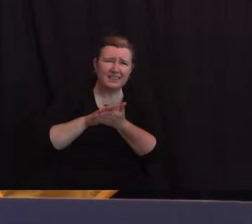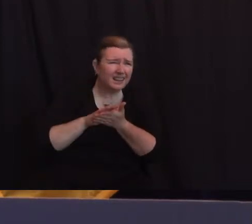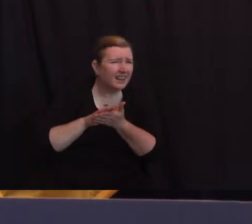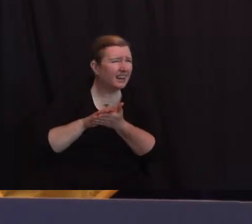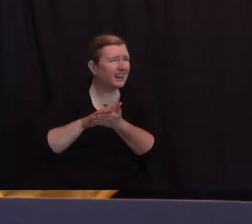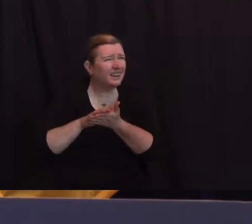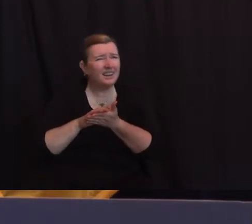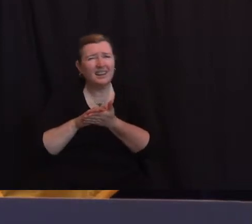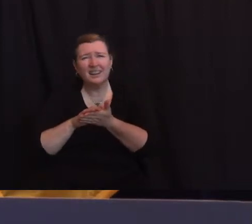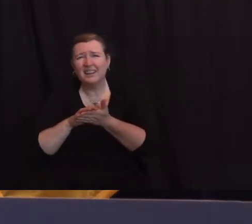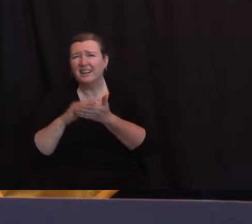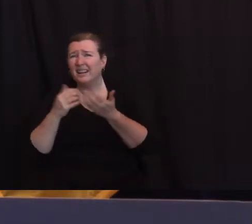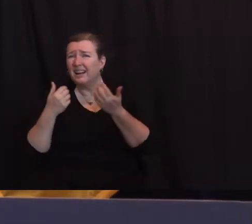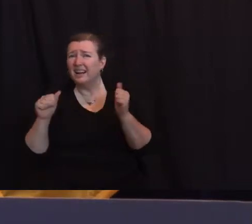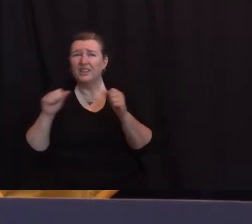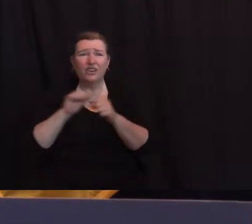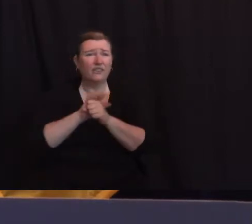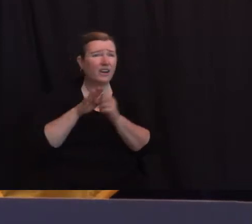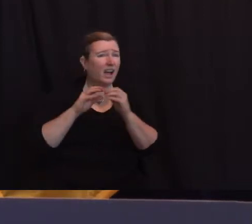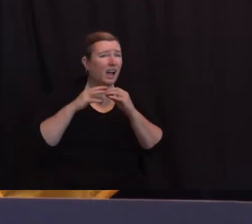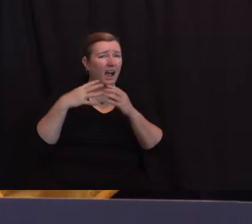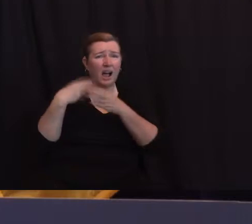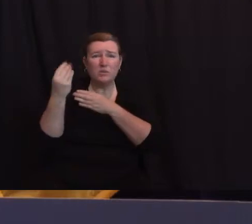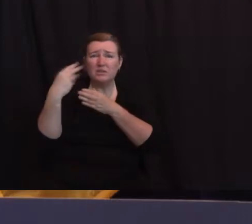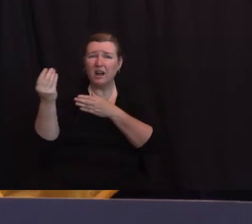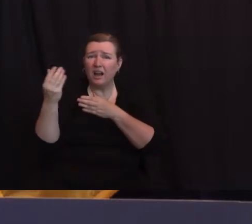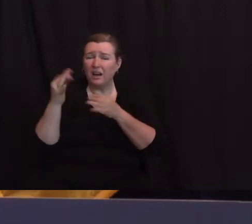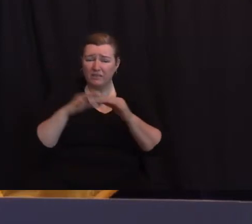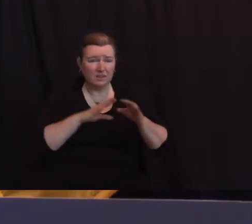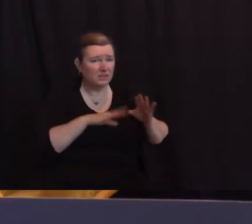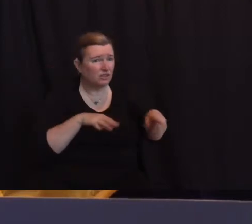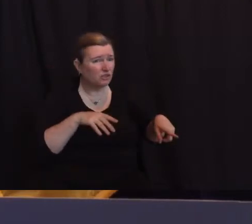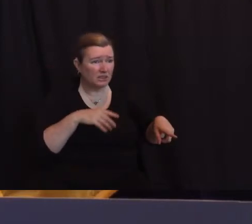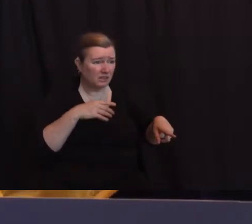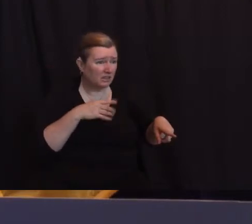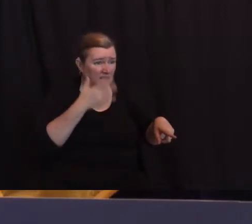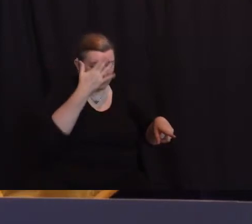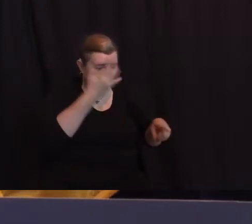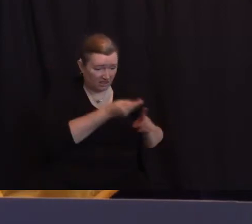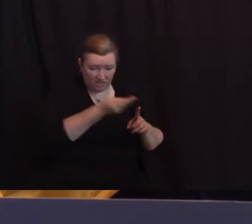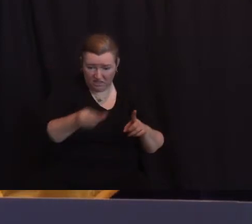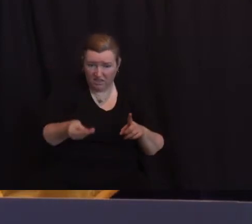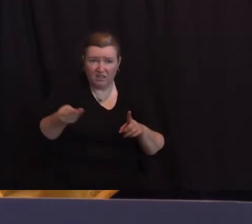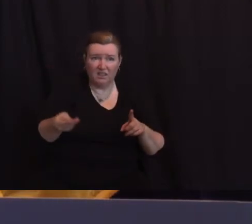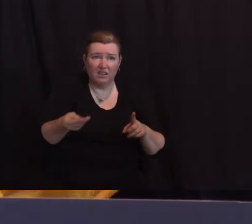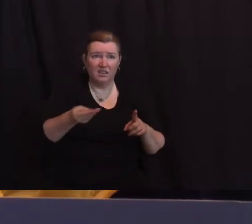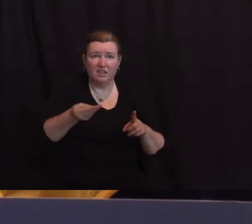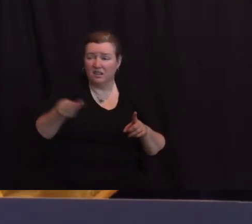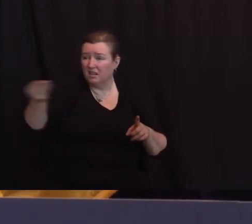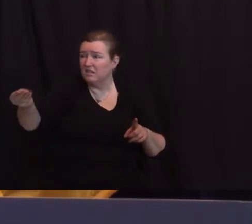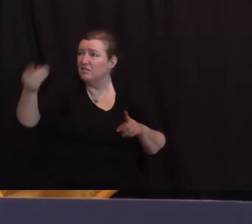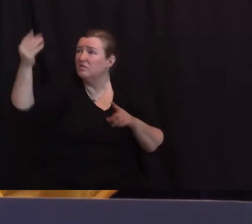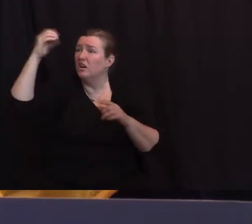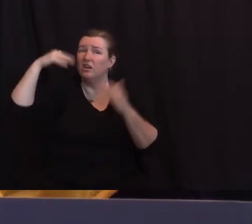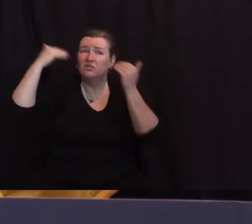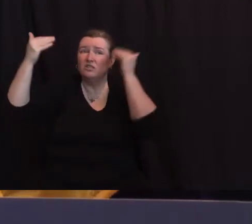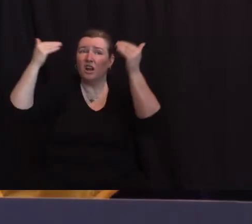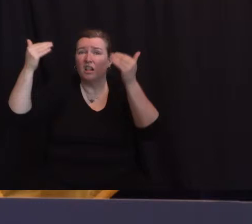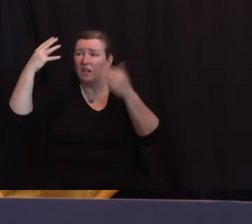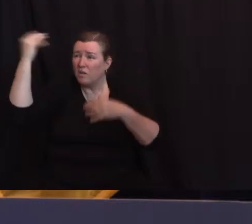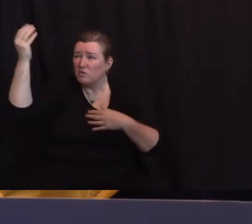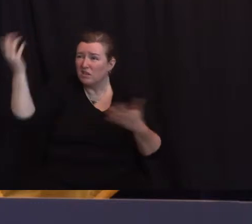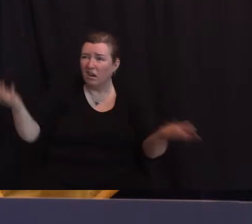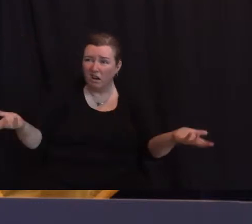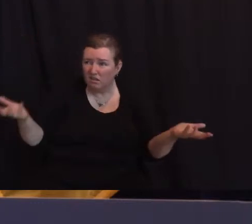COVID transmission outdoors from a child to another child, or a child then to an adult? And lastly, for the governor, there's a large